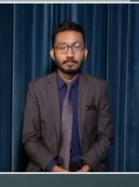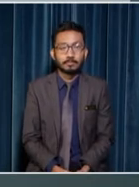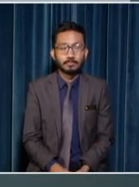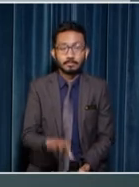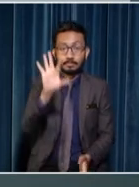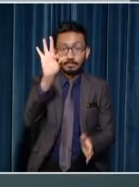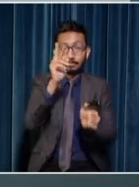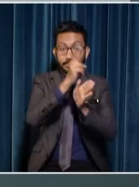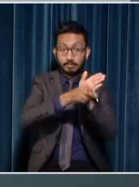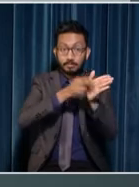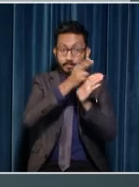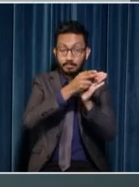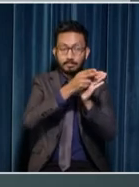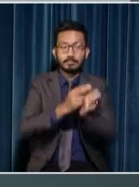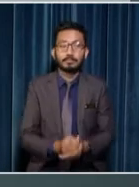9 hours,